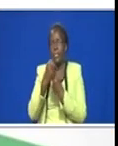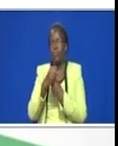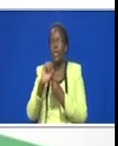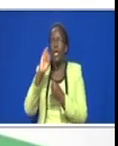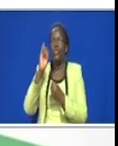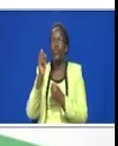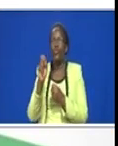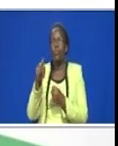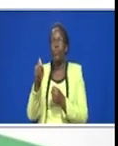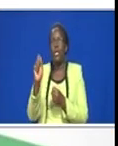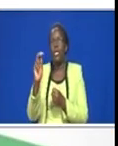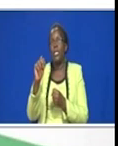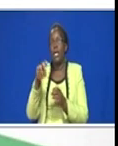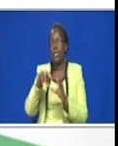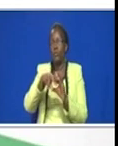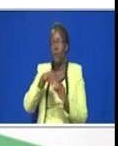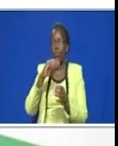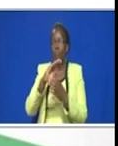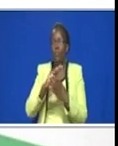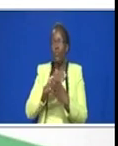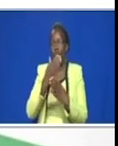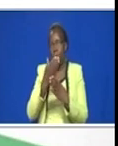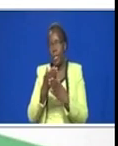Jupiter is found between,